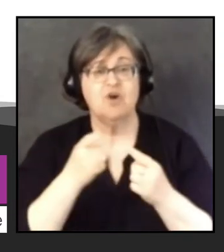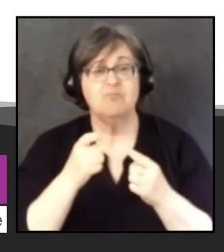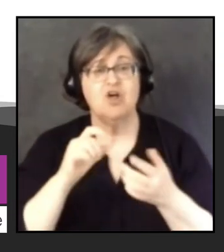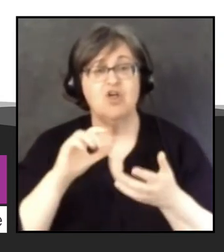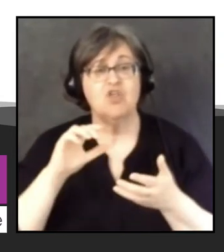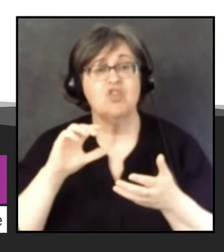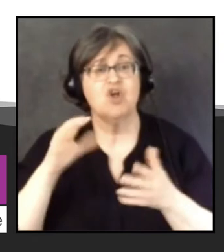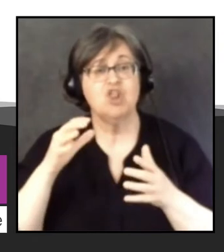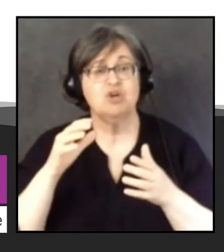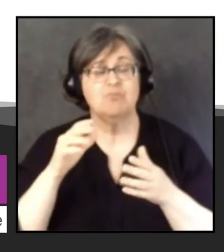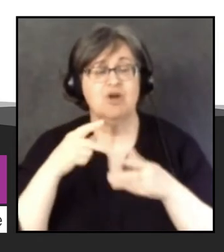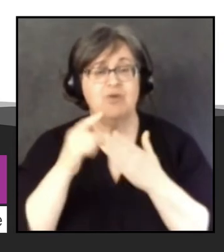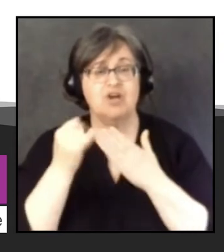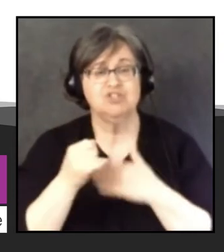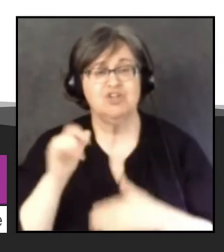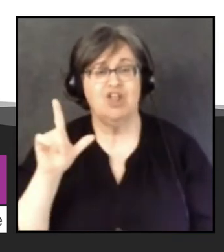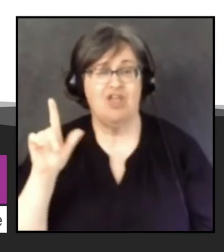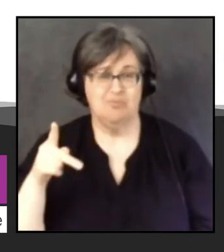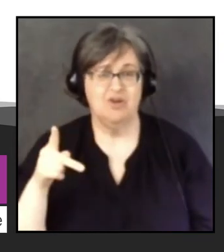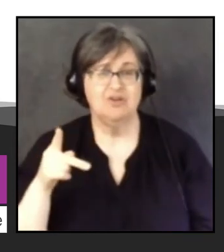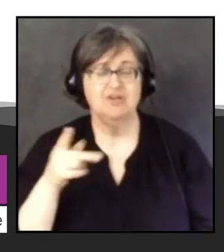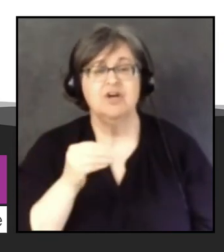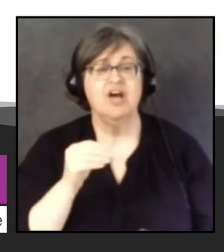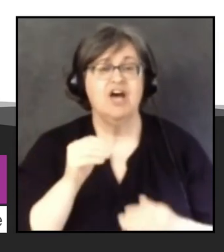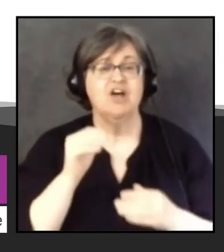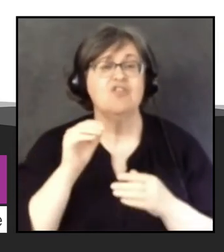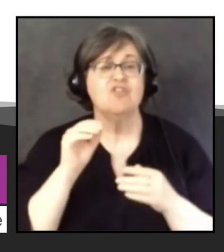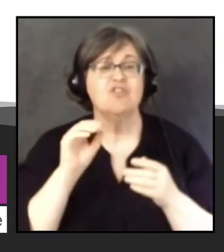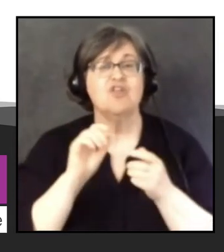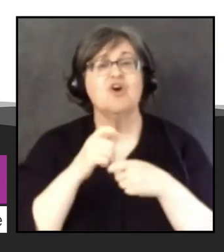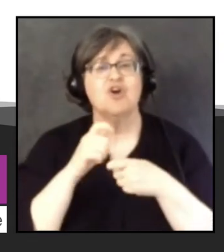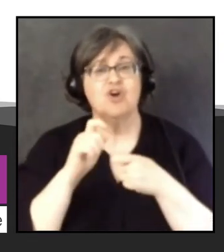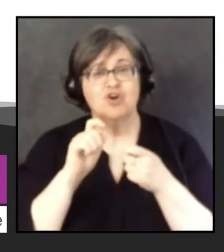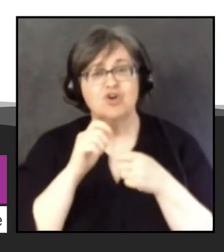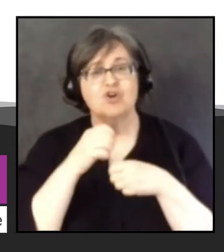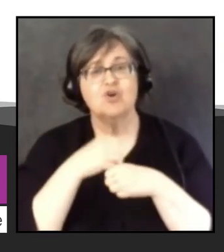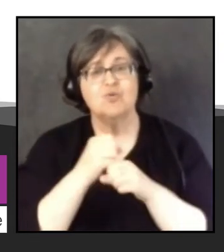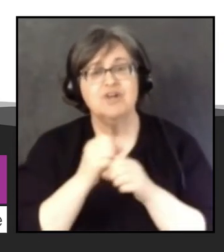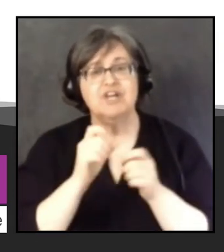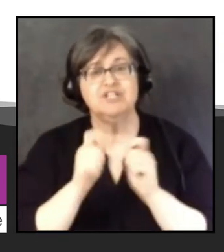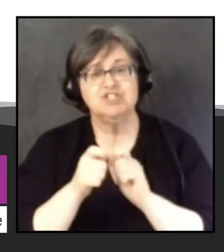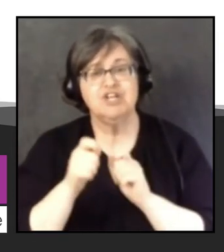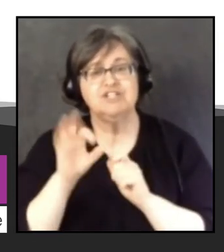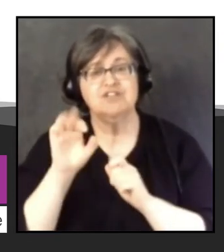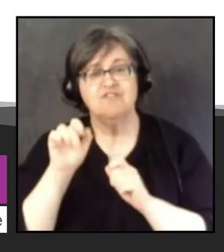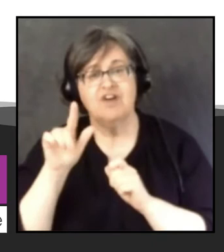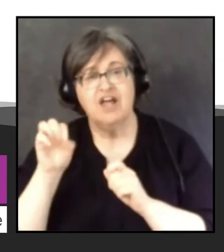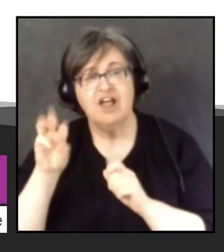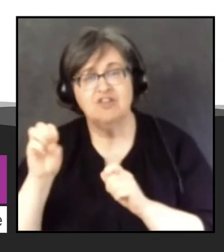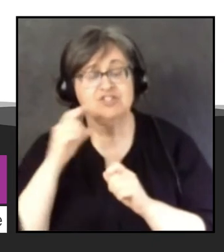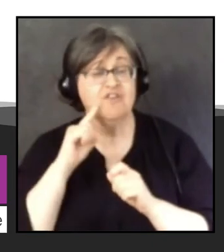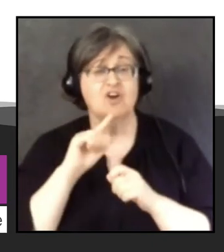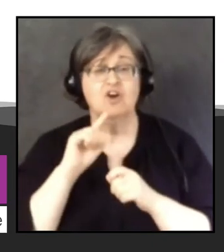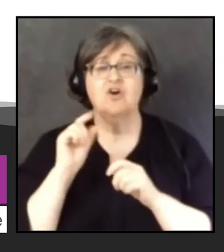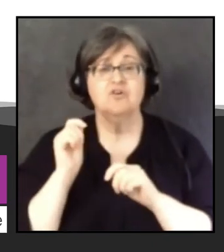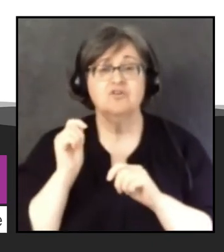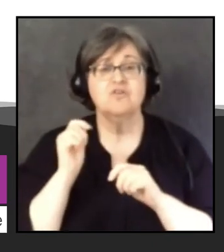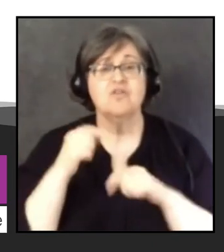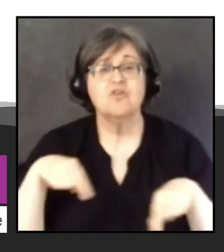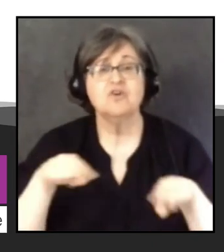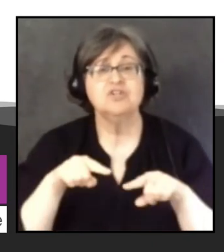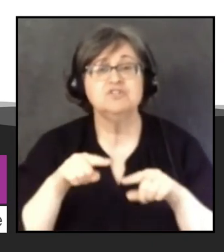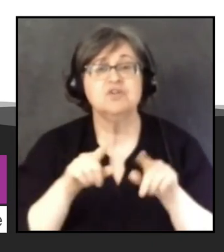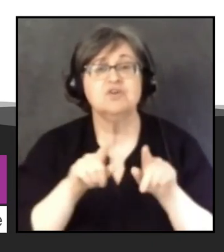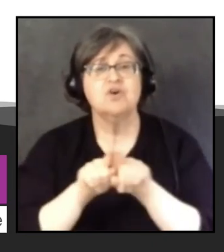Project, our Create Change Fellows, and all of our friends and family. To those of you who are also supporters of